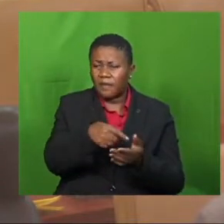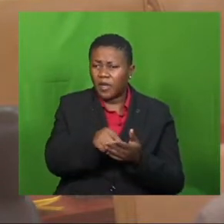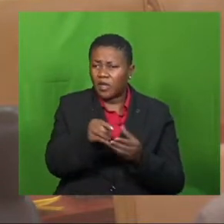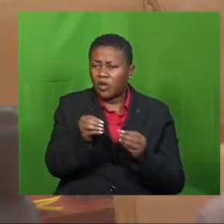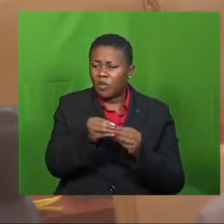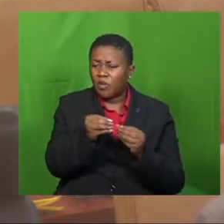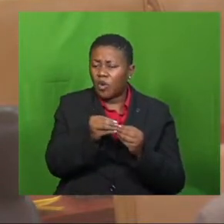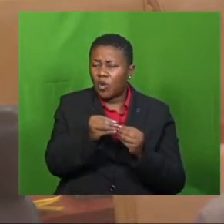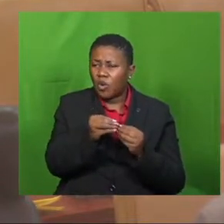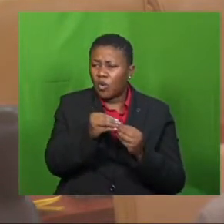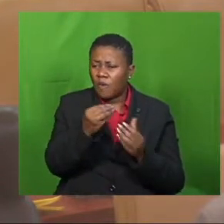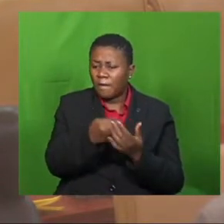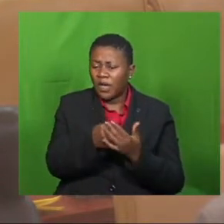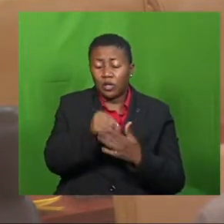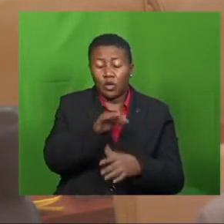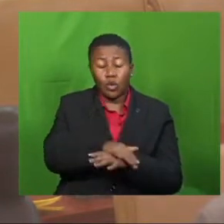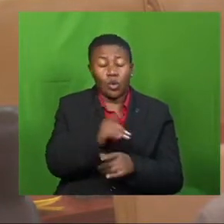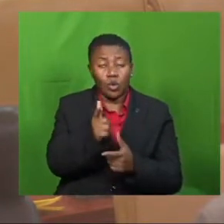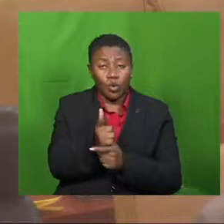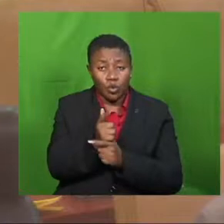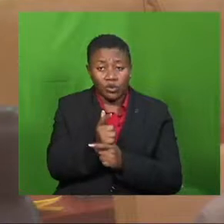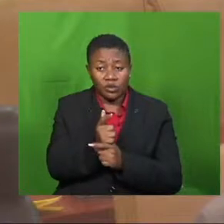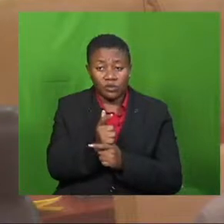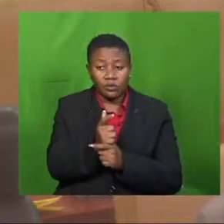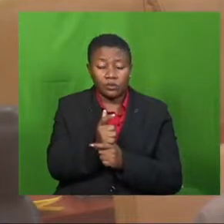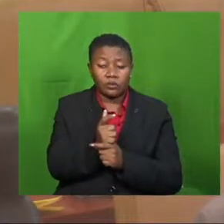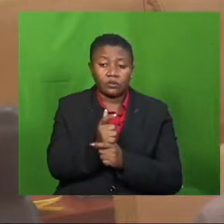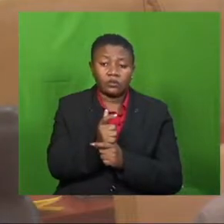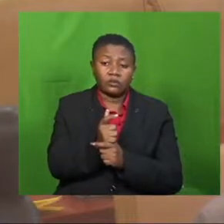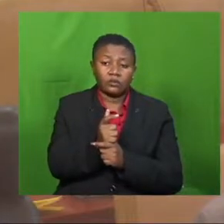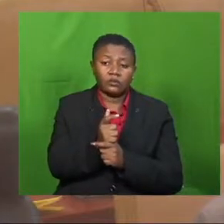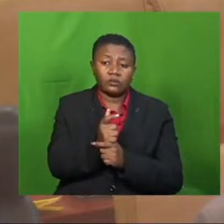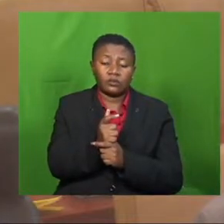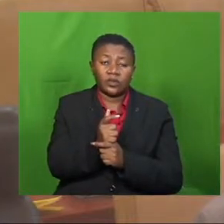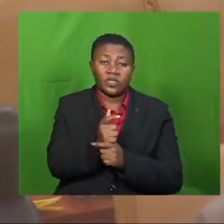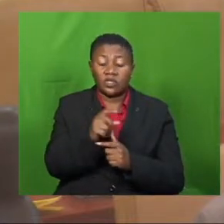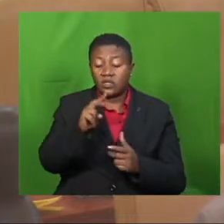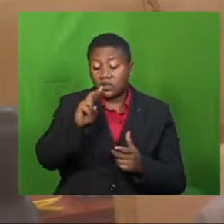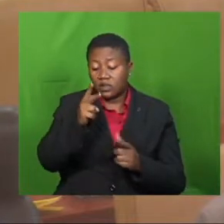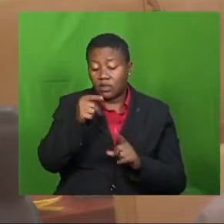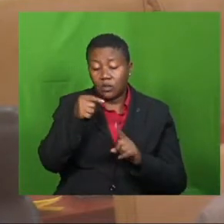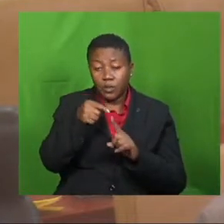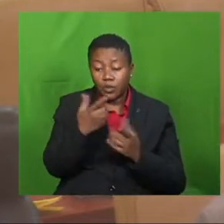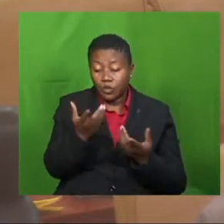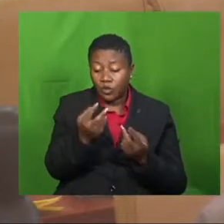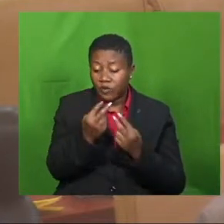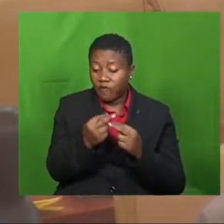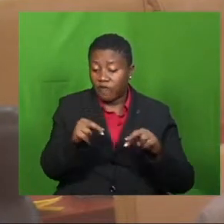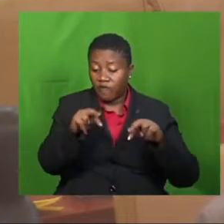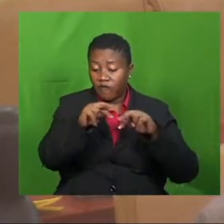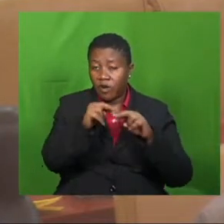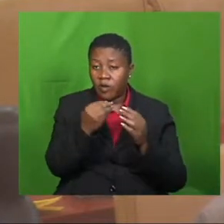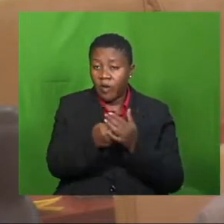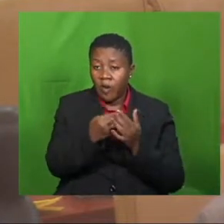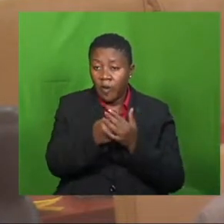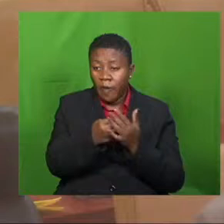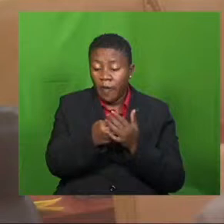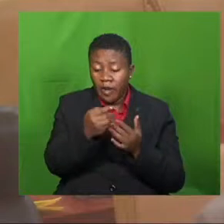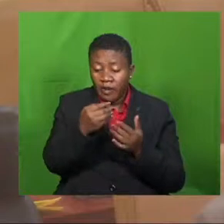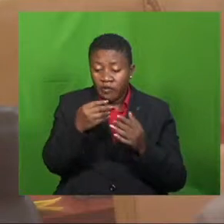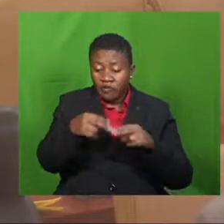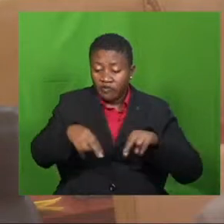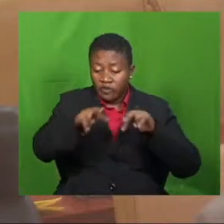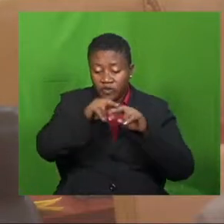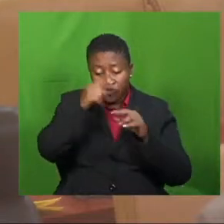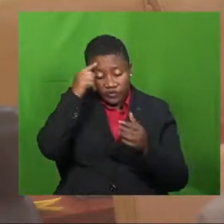that we've been taking. Mr. Speaker, the second point relates to the fact that value for money audit was not done at the time that